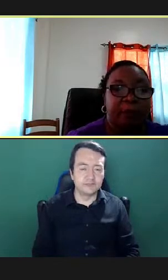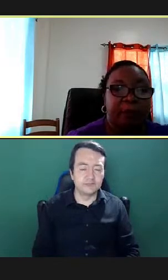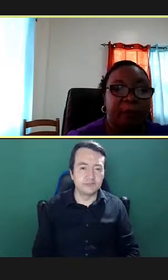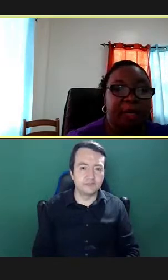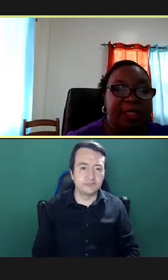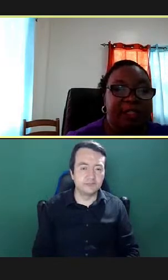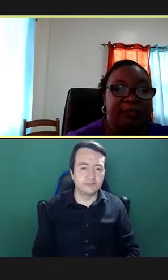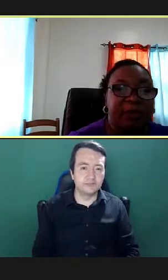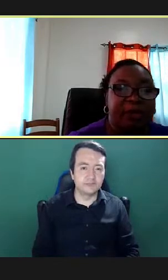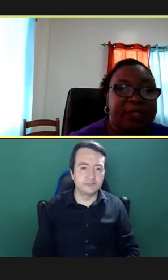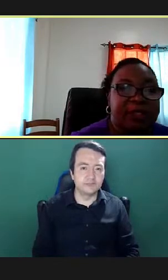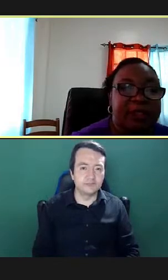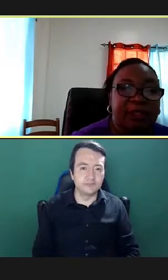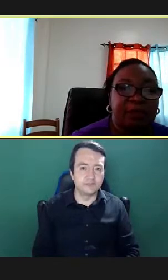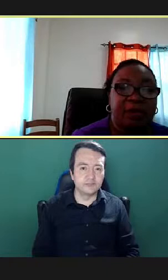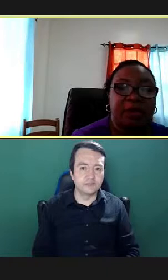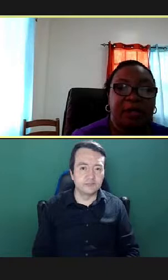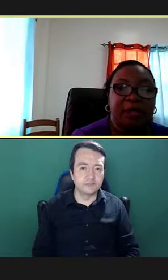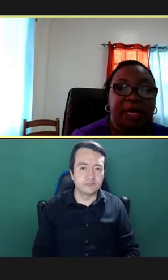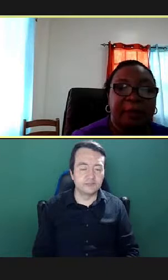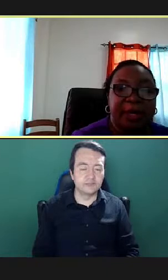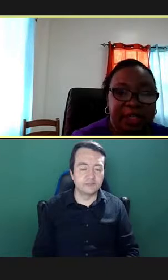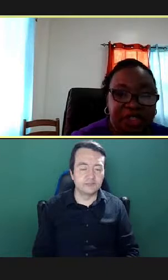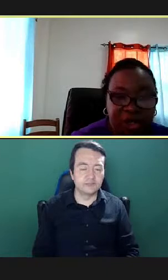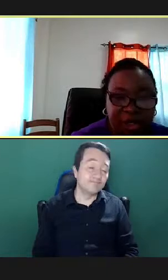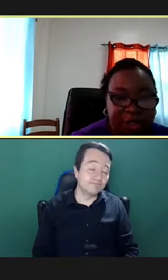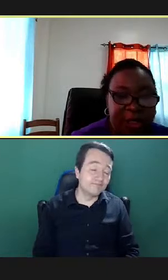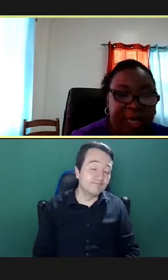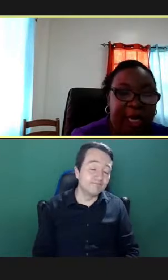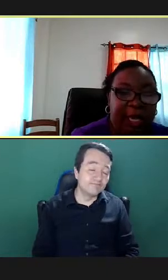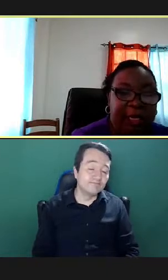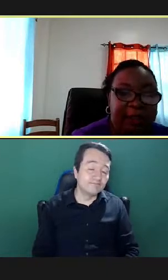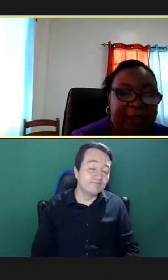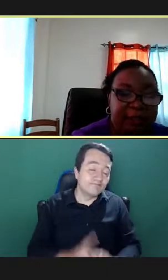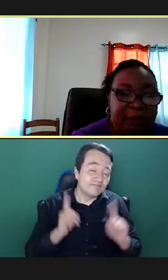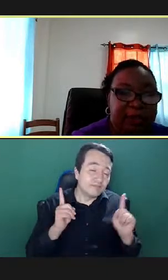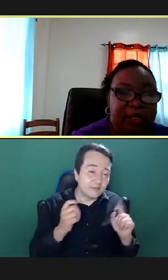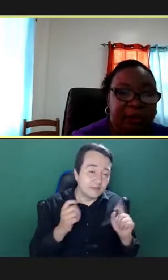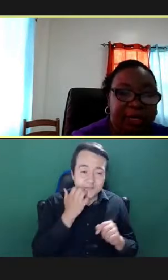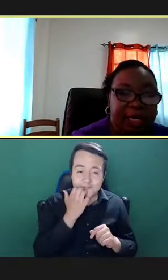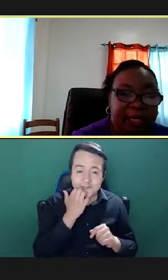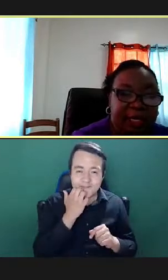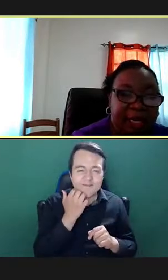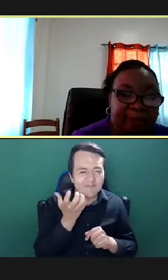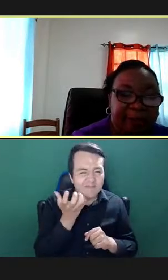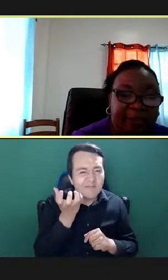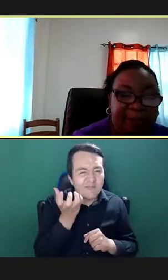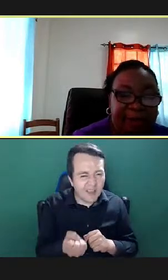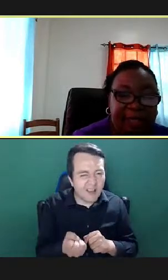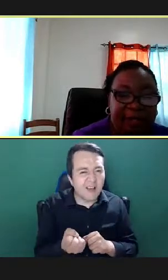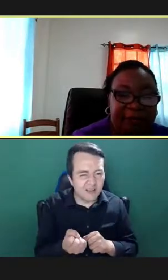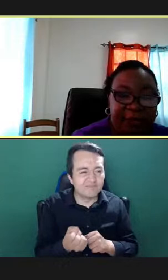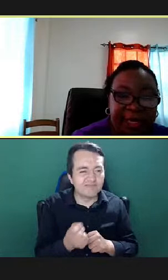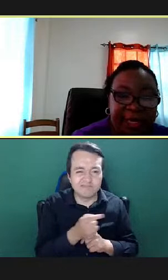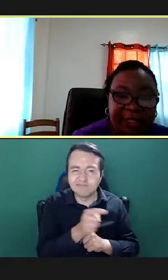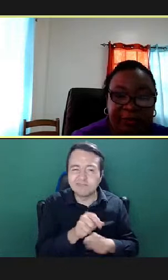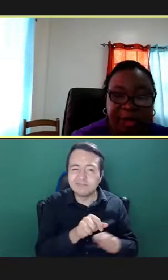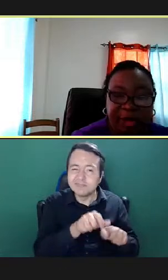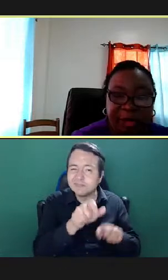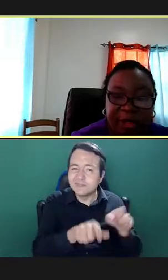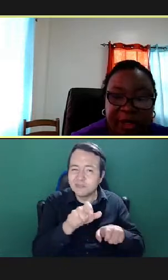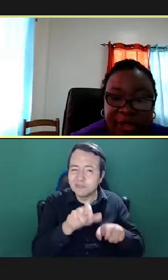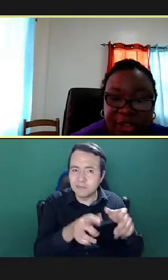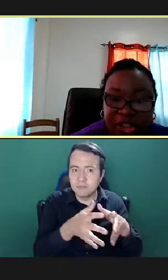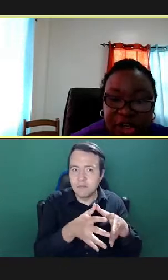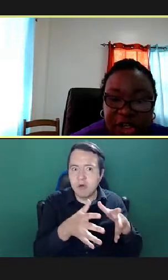um, lots of persons were helping each other, and so they were getting help from family and friends,